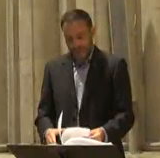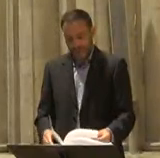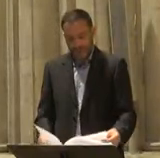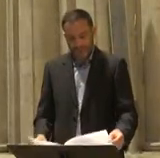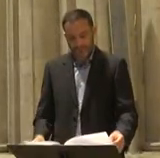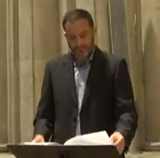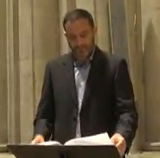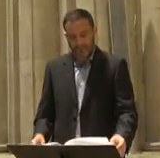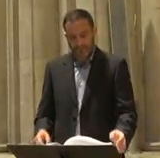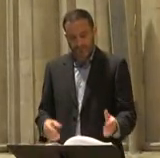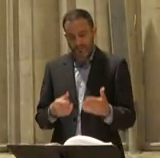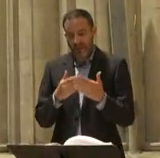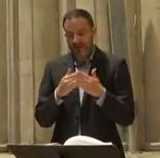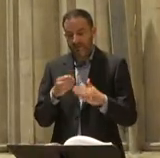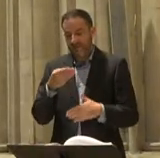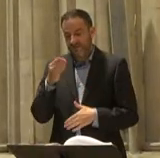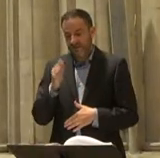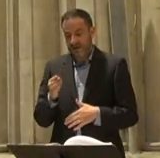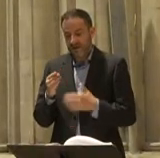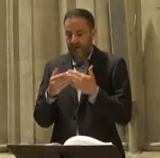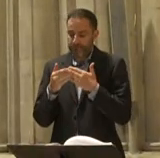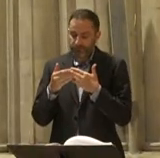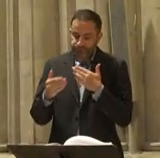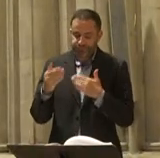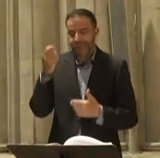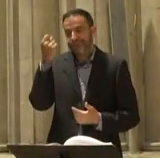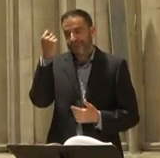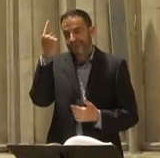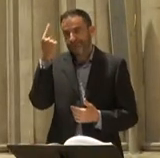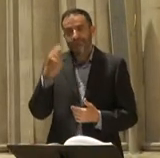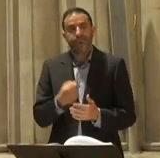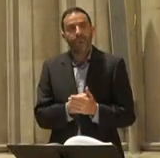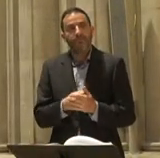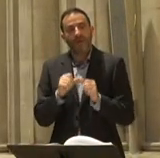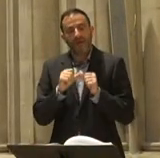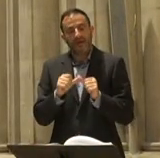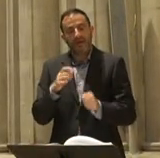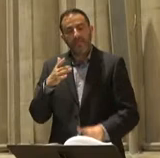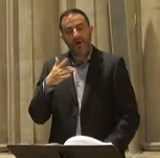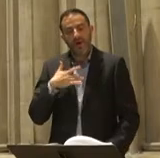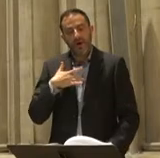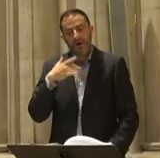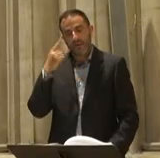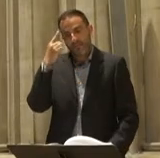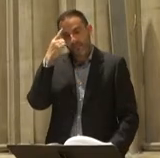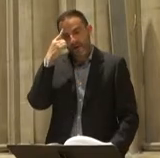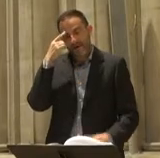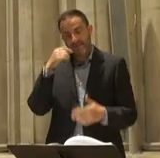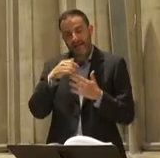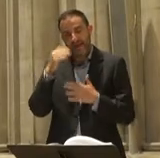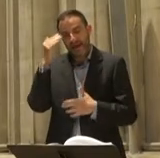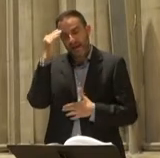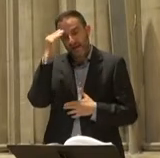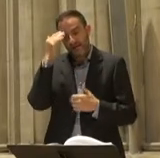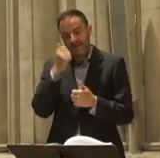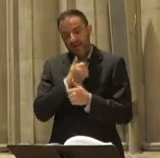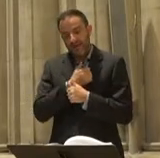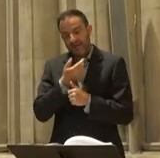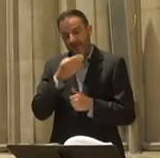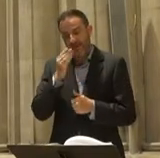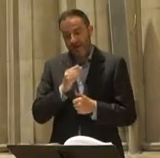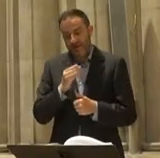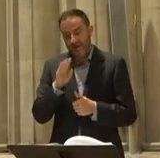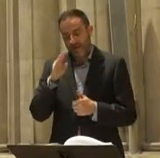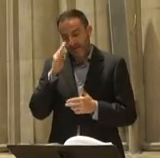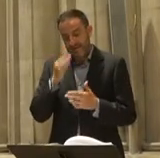The peace of God, which passes all understanding, keep your hearts and your minds in the knowledge and love of God and